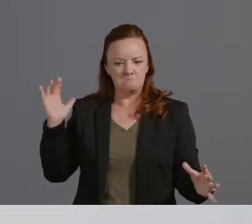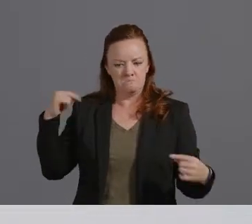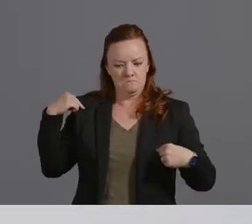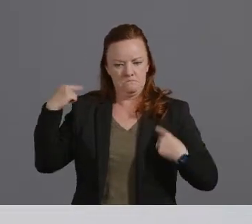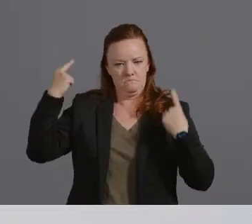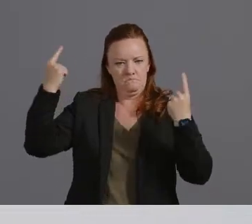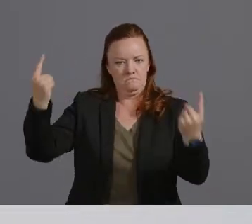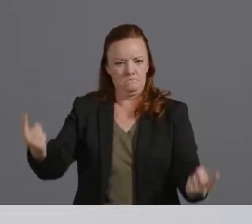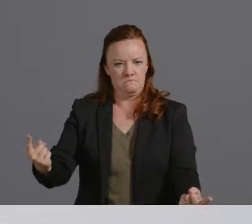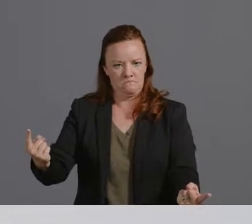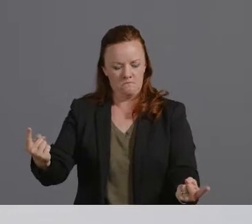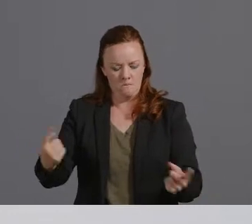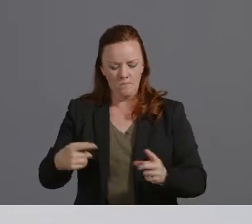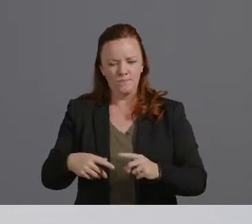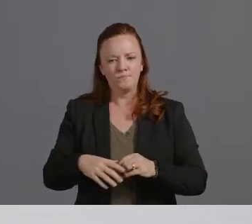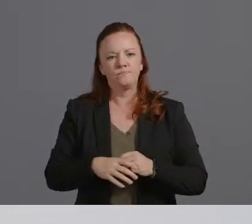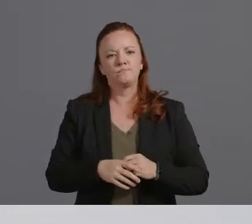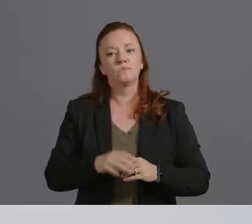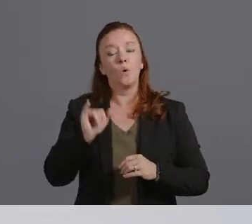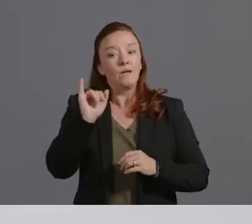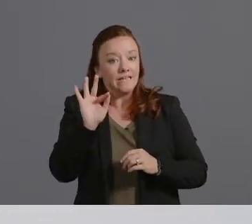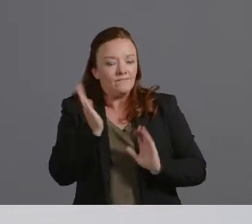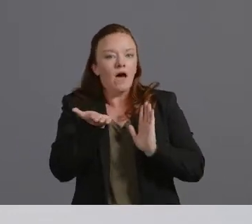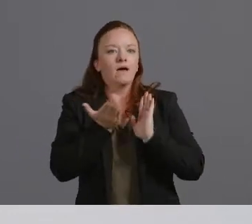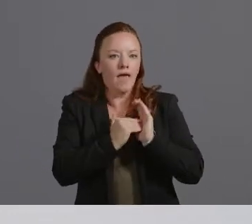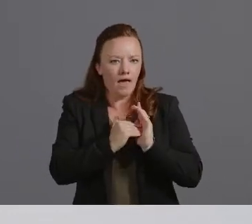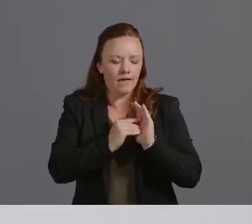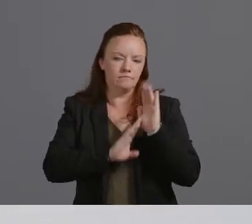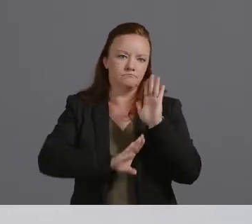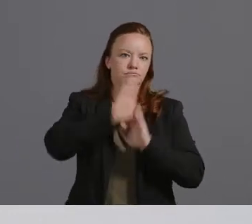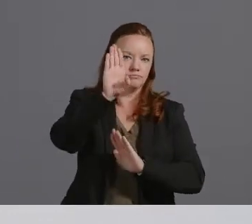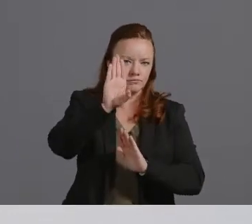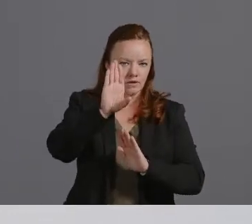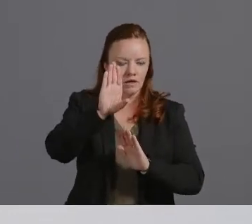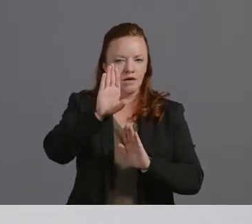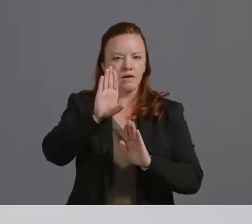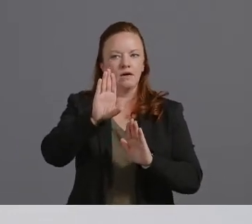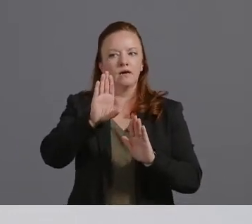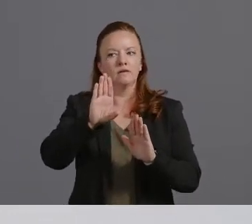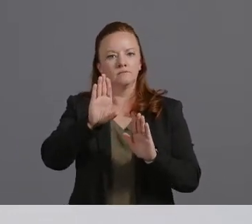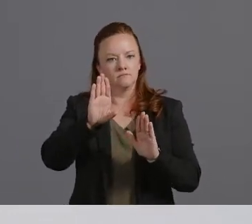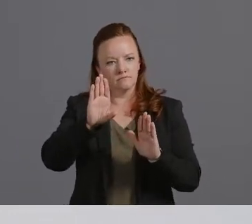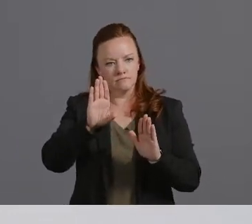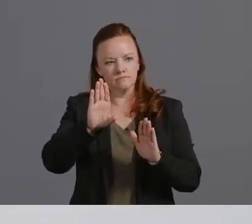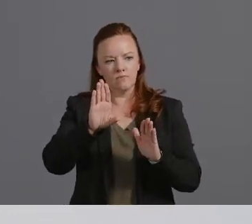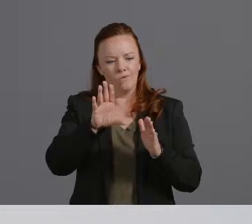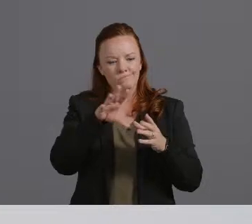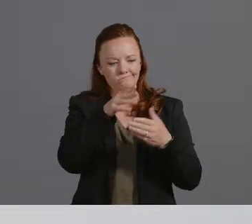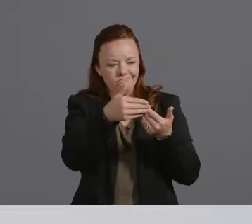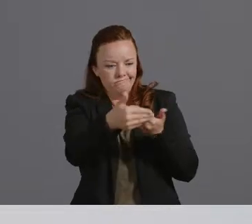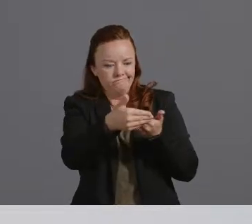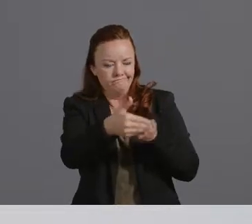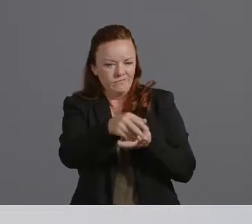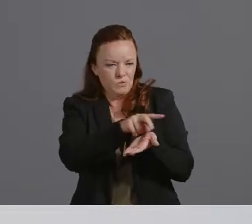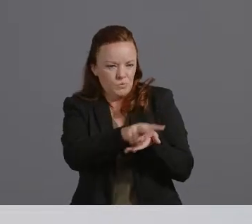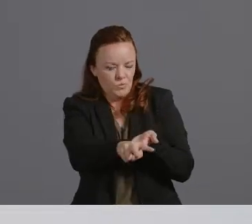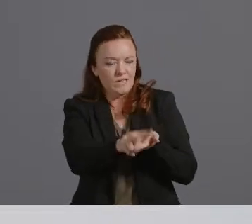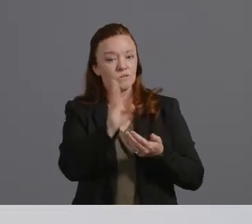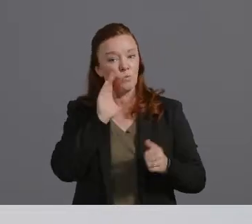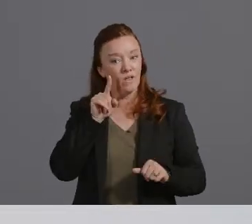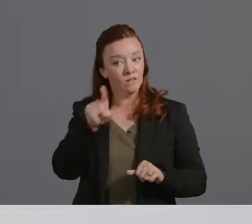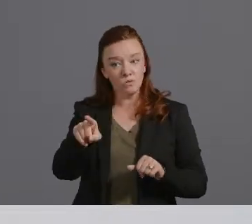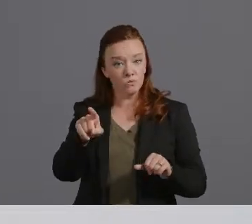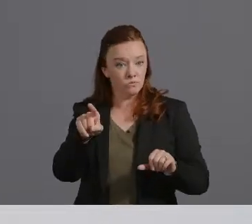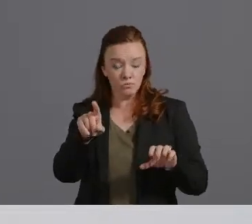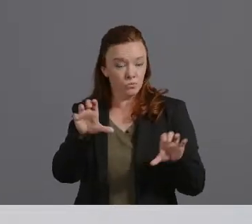reduced during that time. So if we do see a spike again after this decision, are you going to do